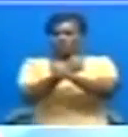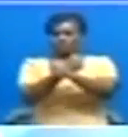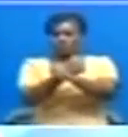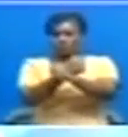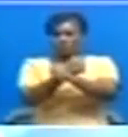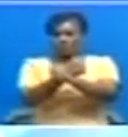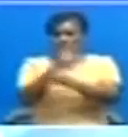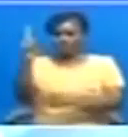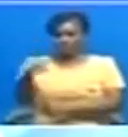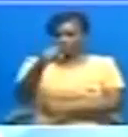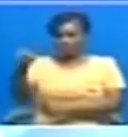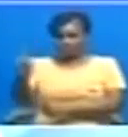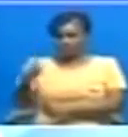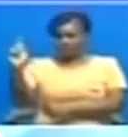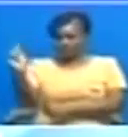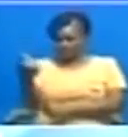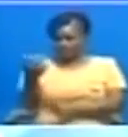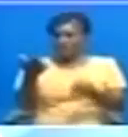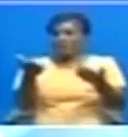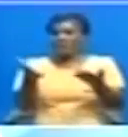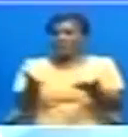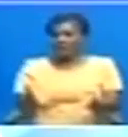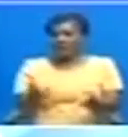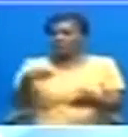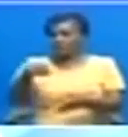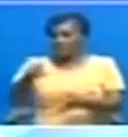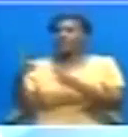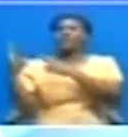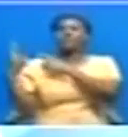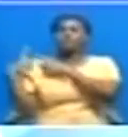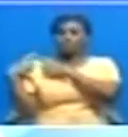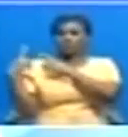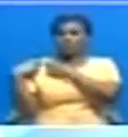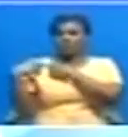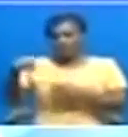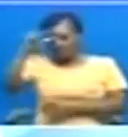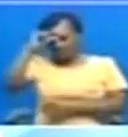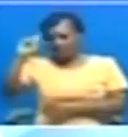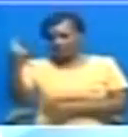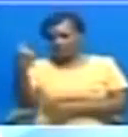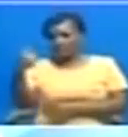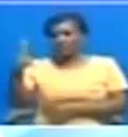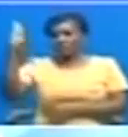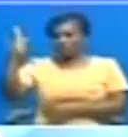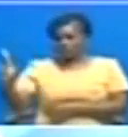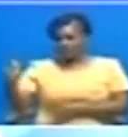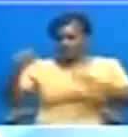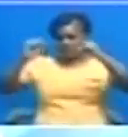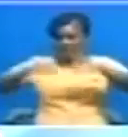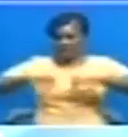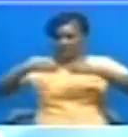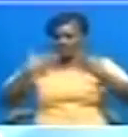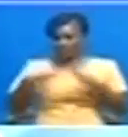prosecution for crimes committed in Kenya will now be liable for their actions. The governments of Kenya and Britain have signed a memorandum